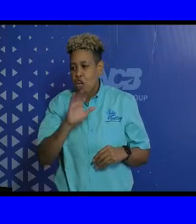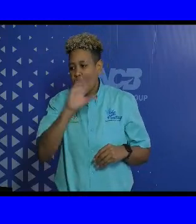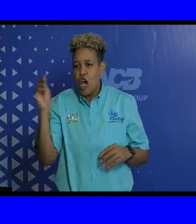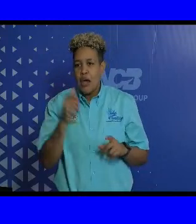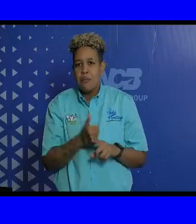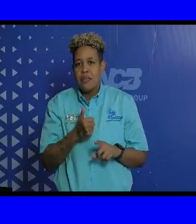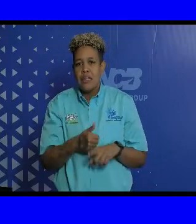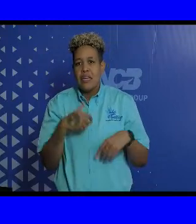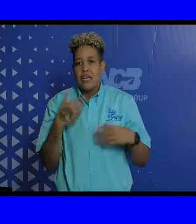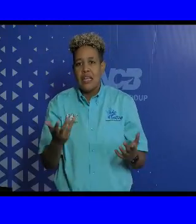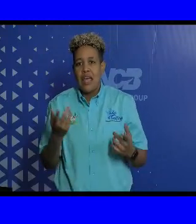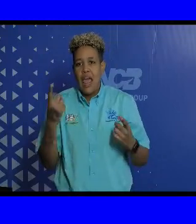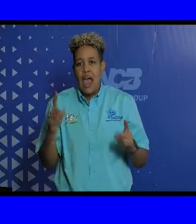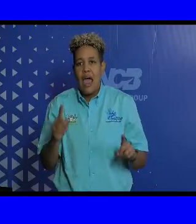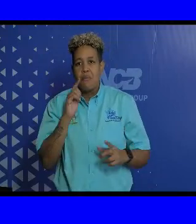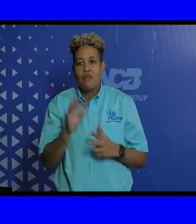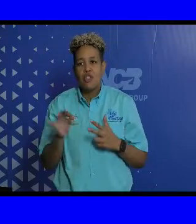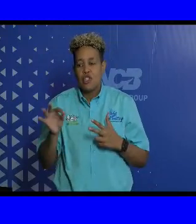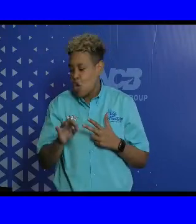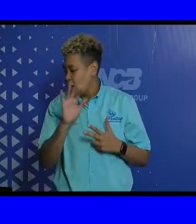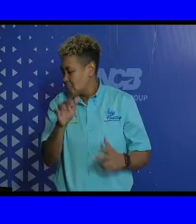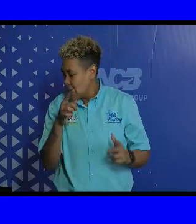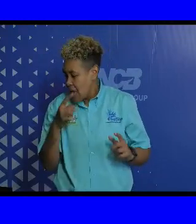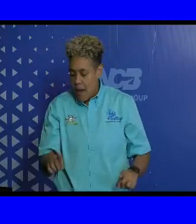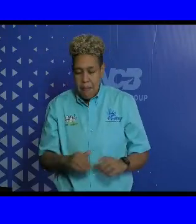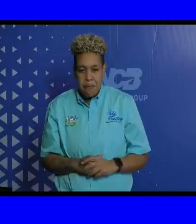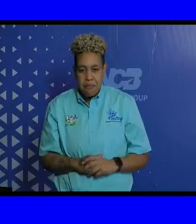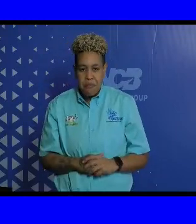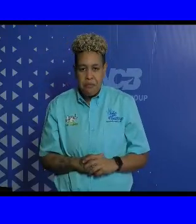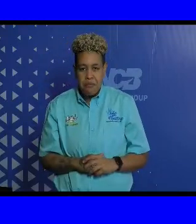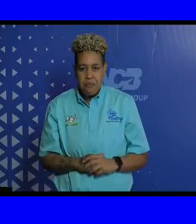company of choice,